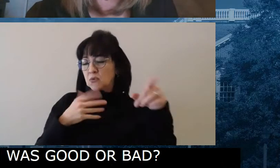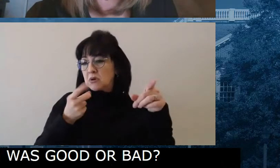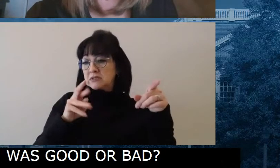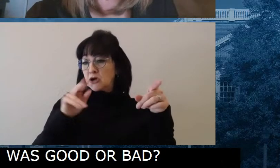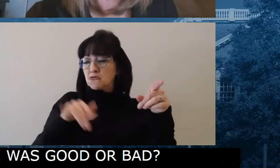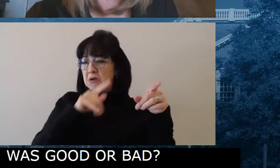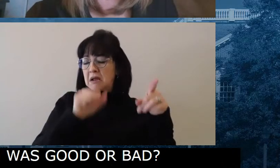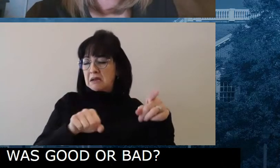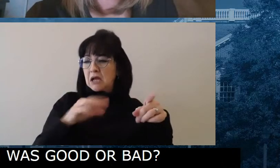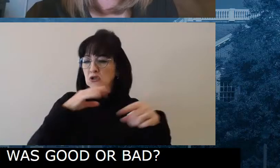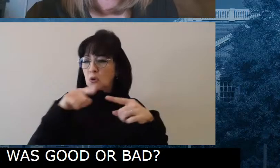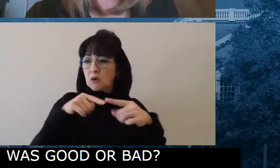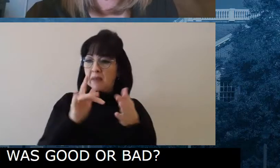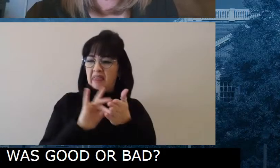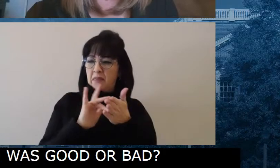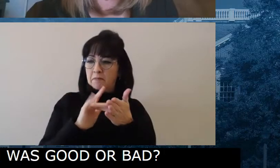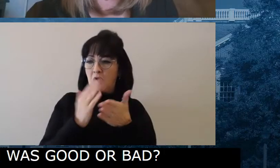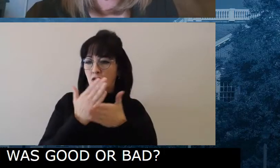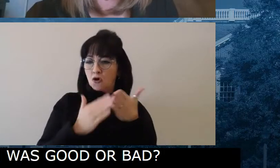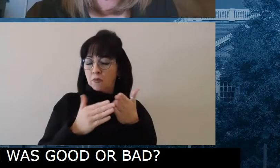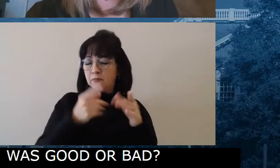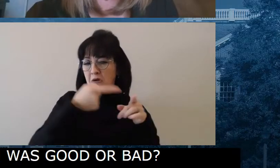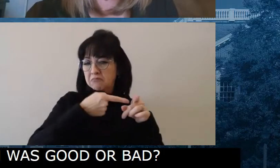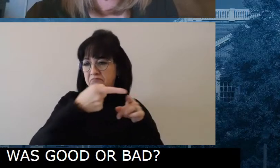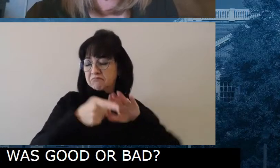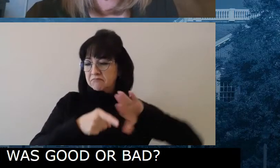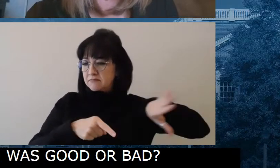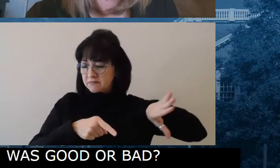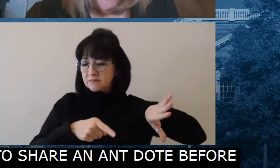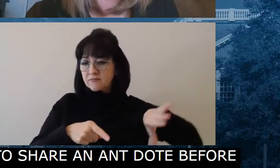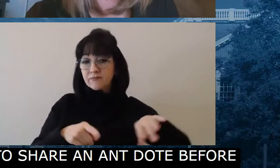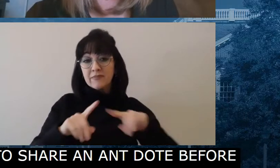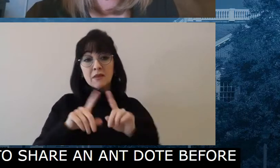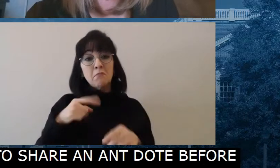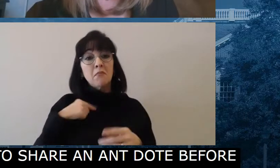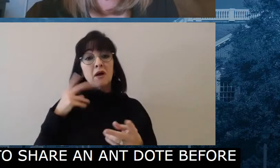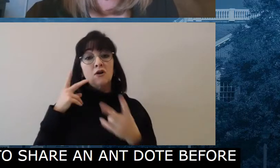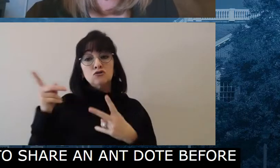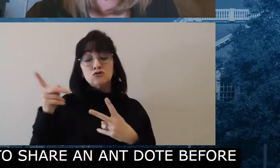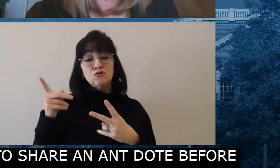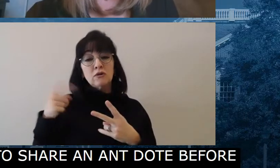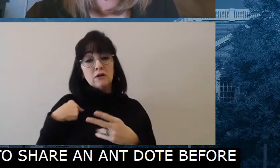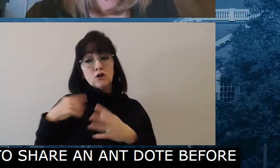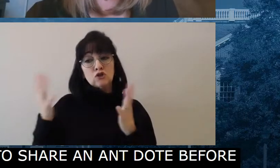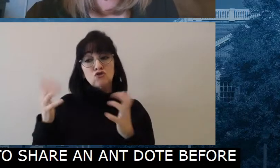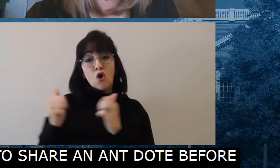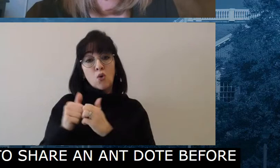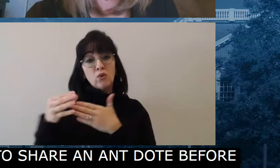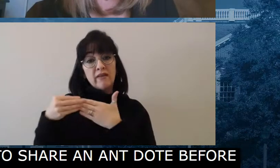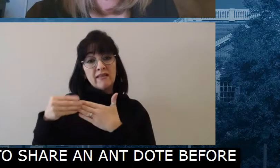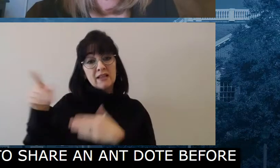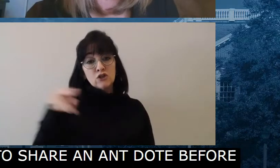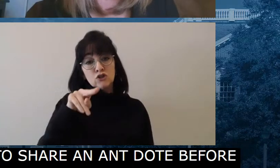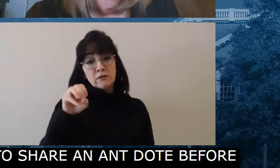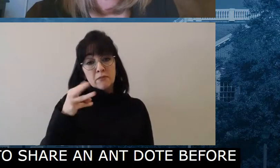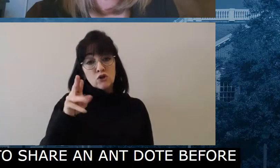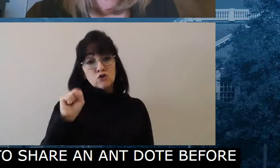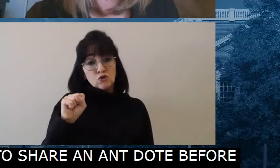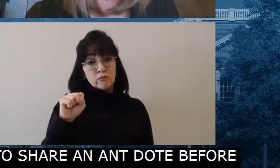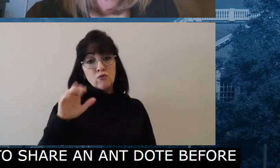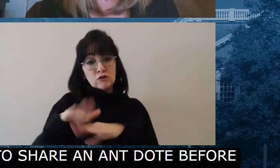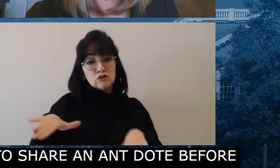in talking with the leadership at Nemours Children's Hospital. Their admissions